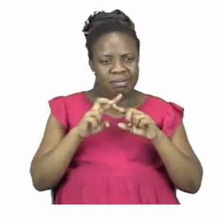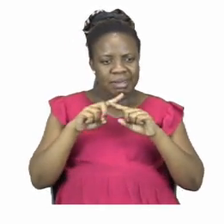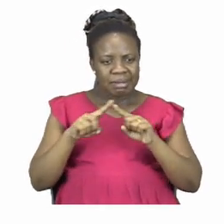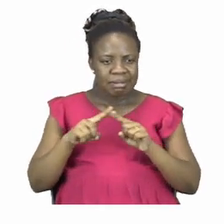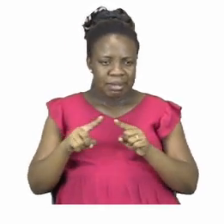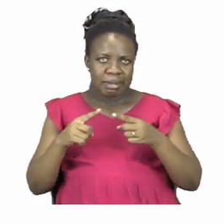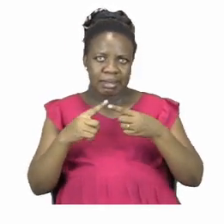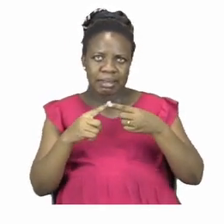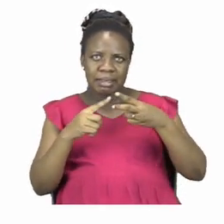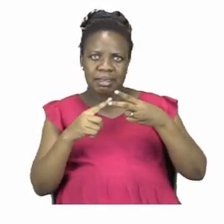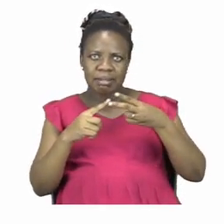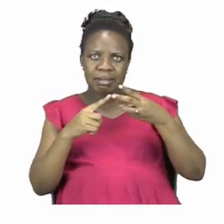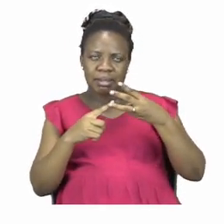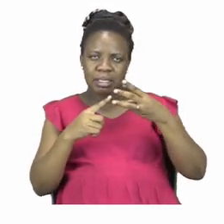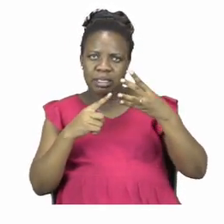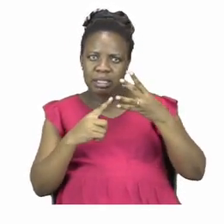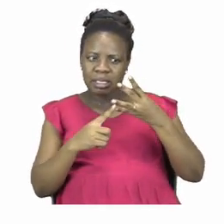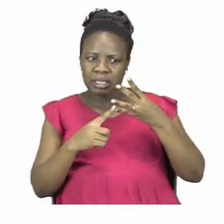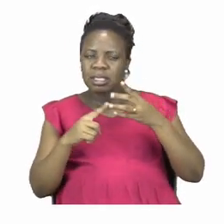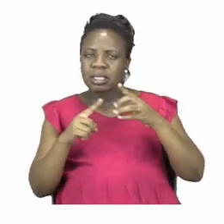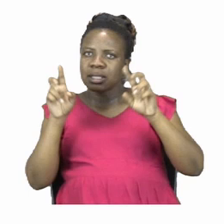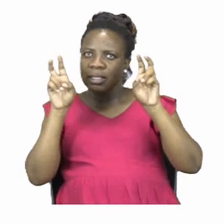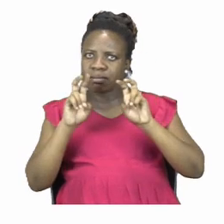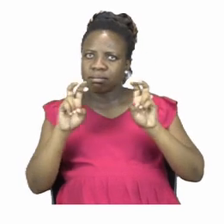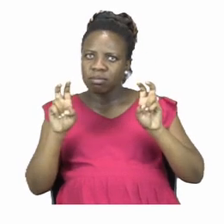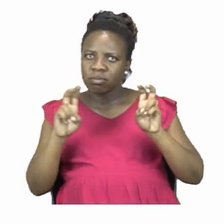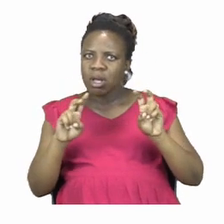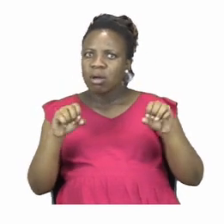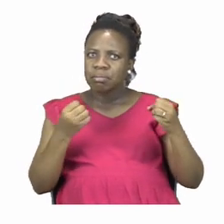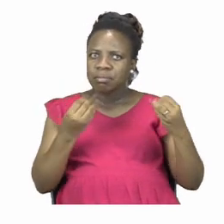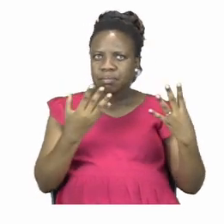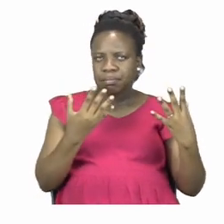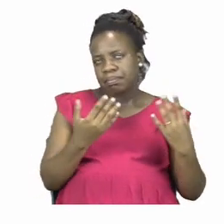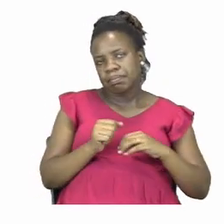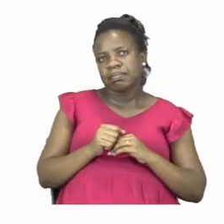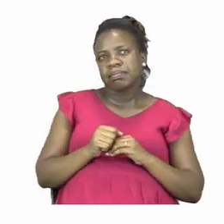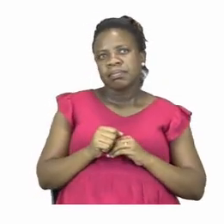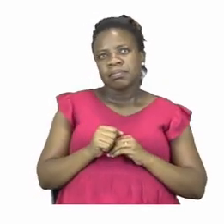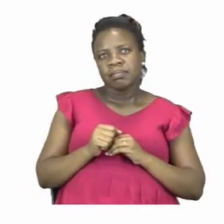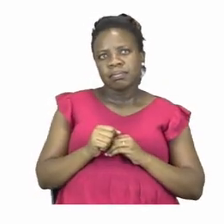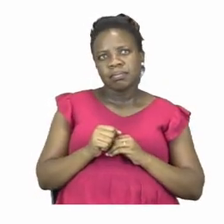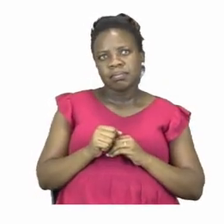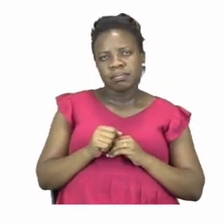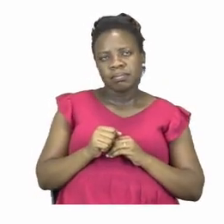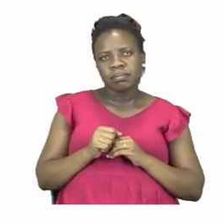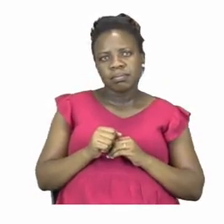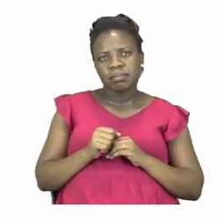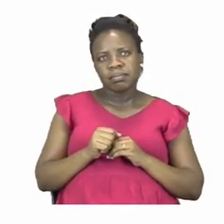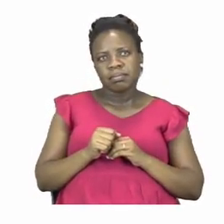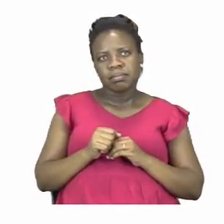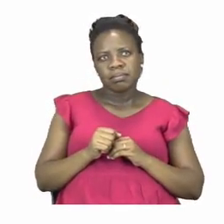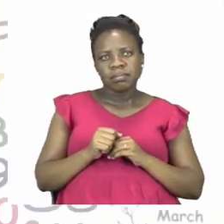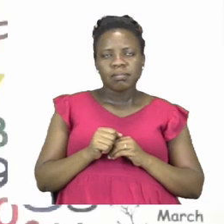I also want you to take a look and try your own. So let's take a look at the board to see how best we can actually